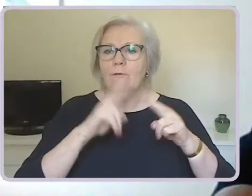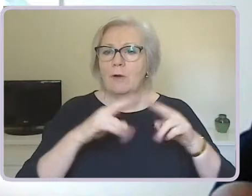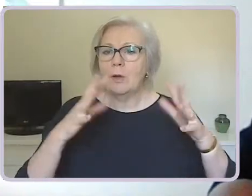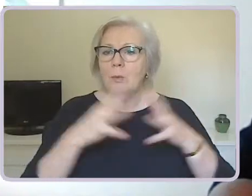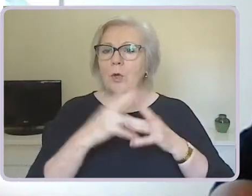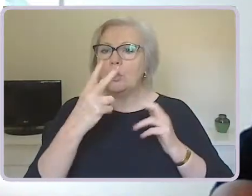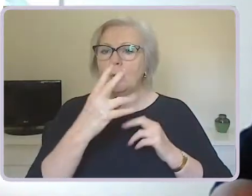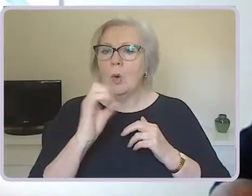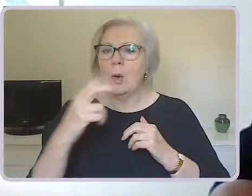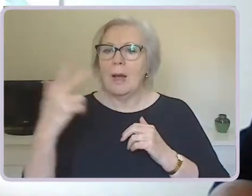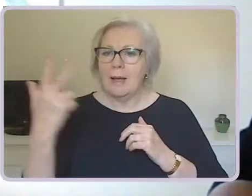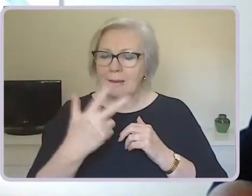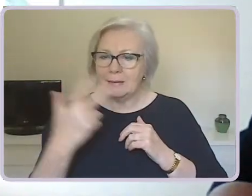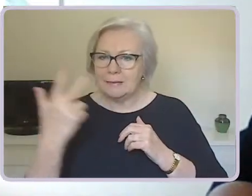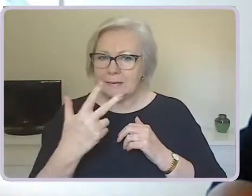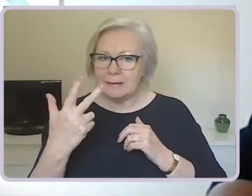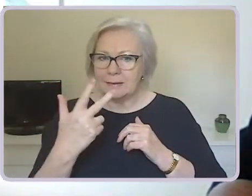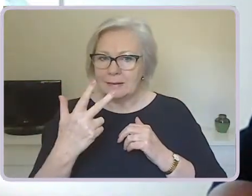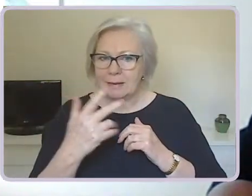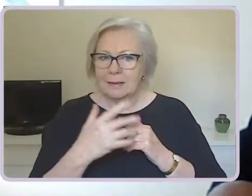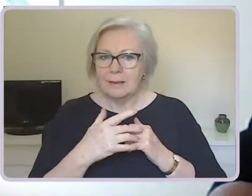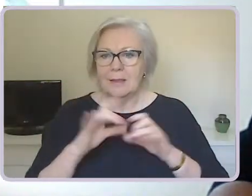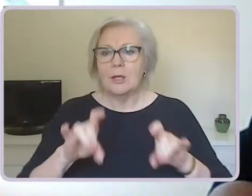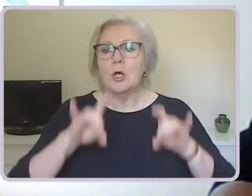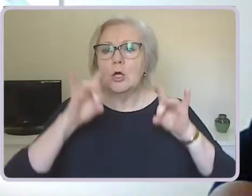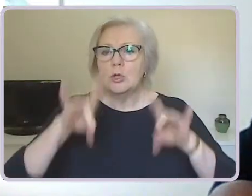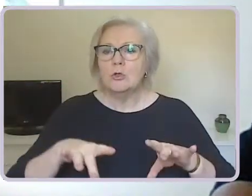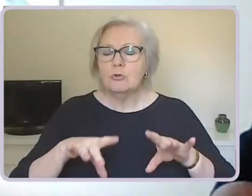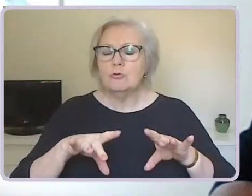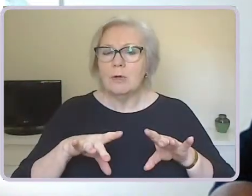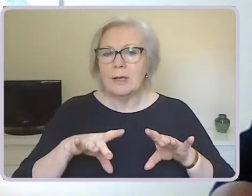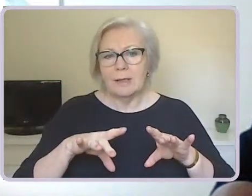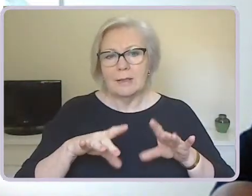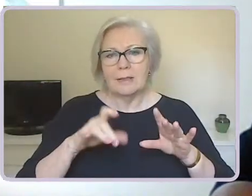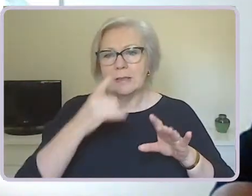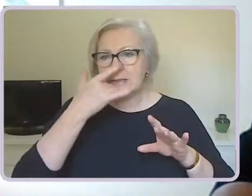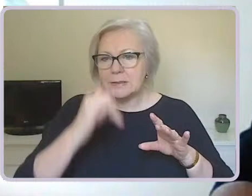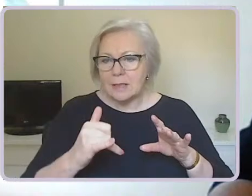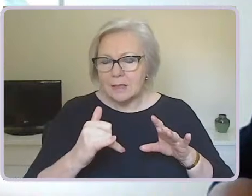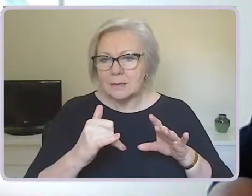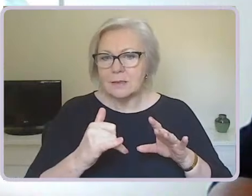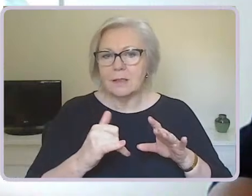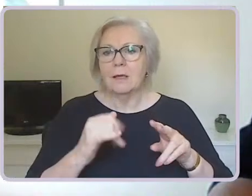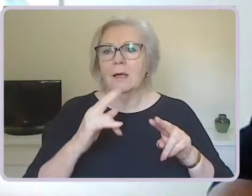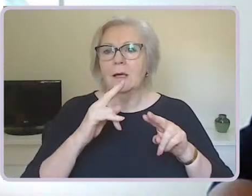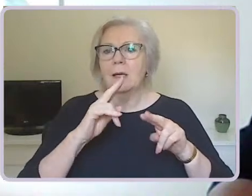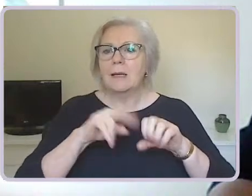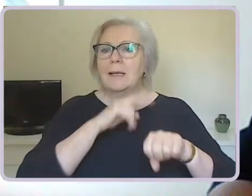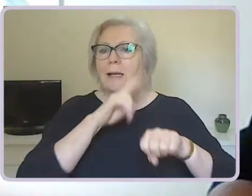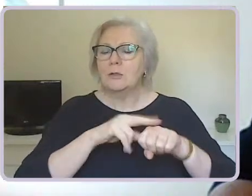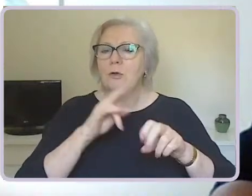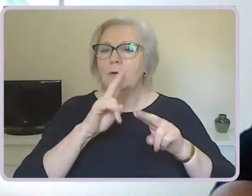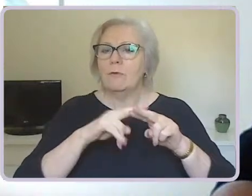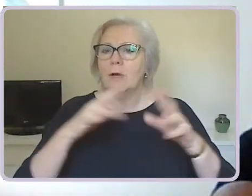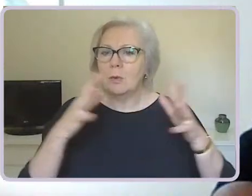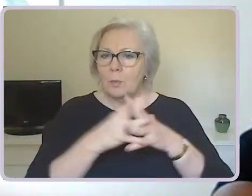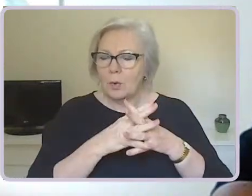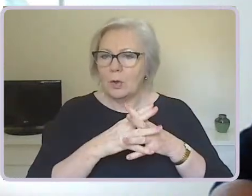2018 and the Australian Disaster Preparedness Framework 2018 have been truly